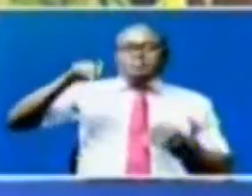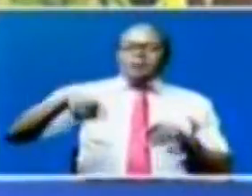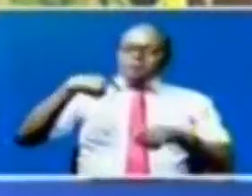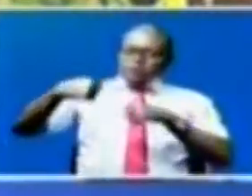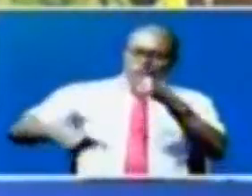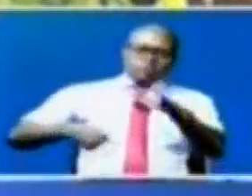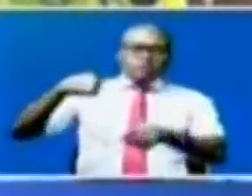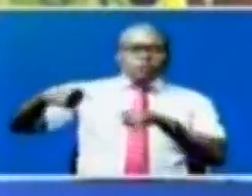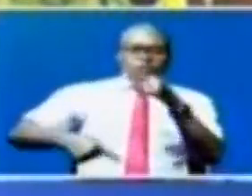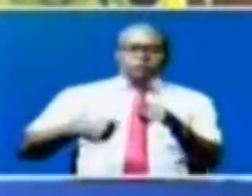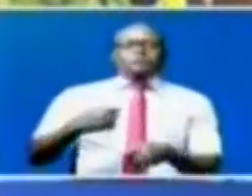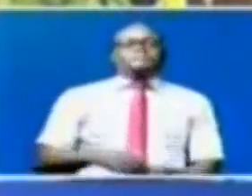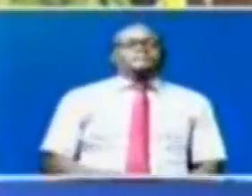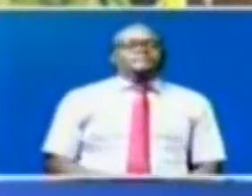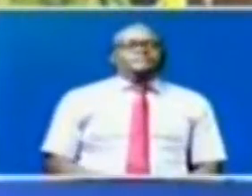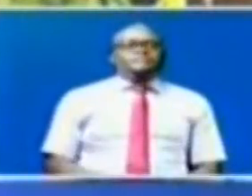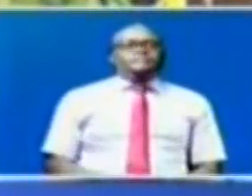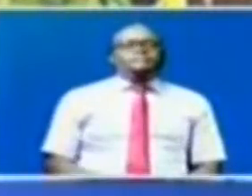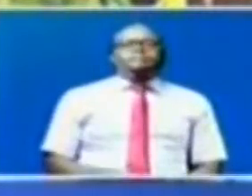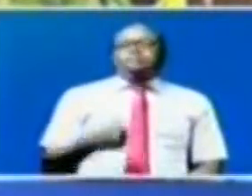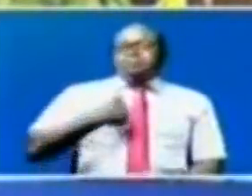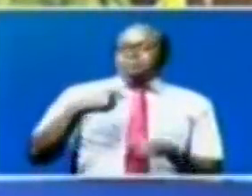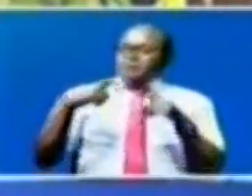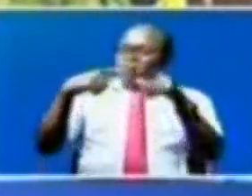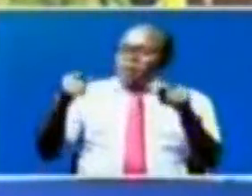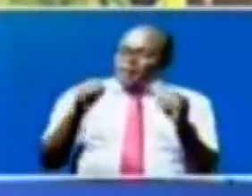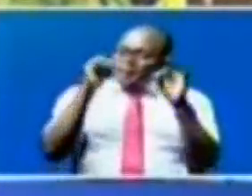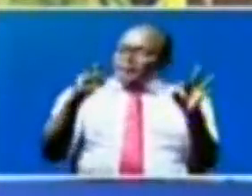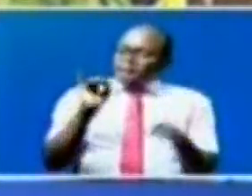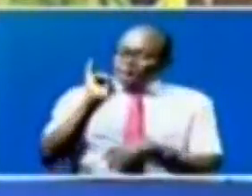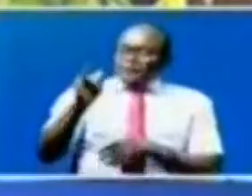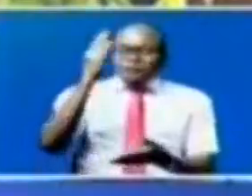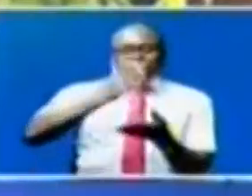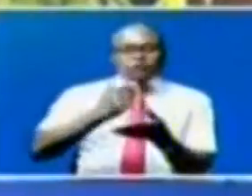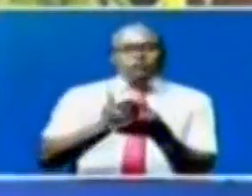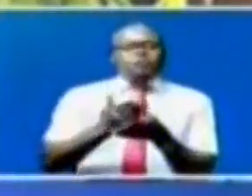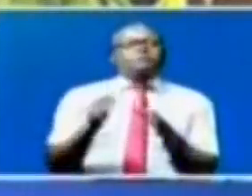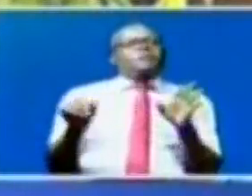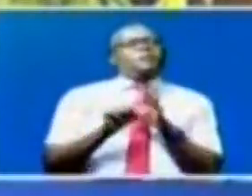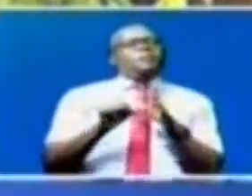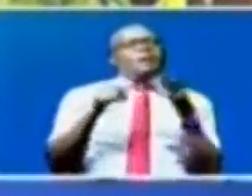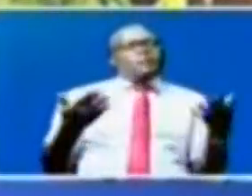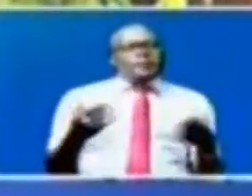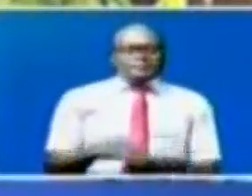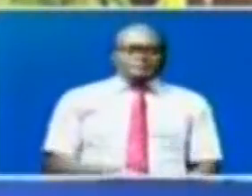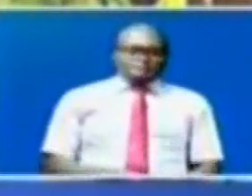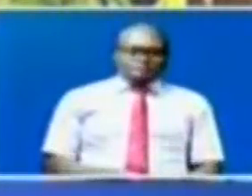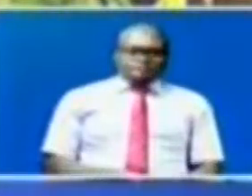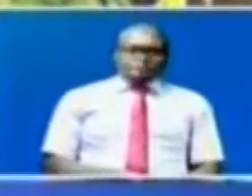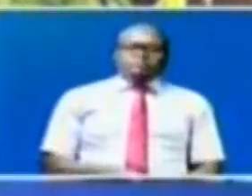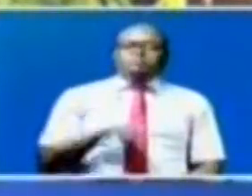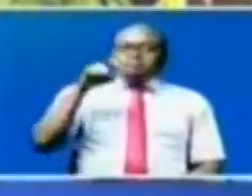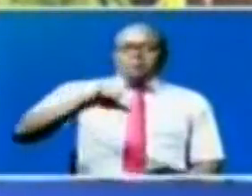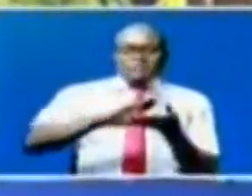atazidi kuinua na kugonga. Sasa mimi nikasema sasa kama ni hiyo, then what is the problem? Basi tuwe